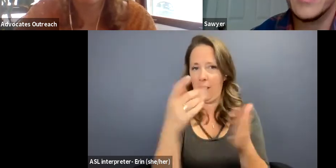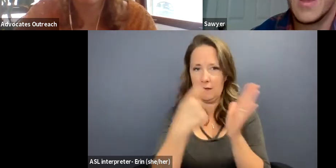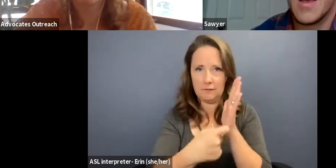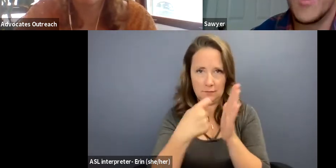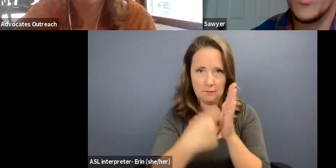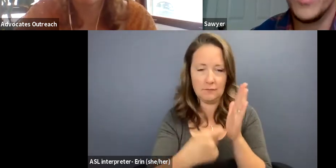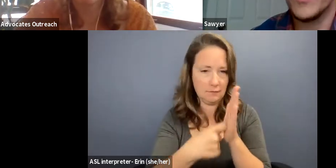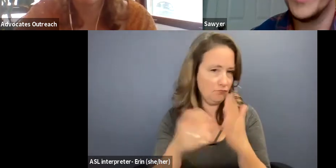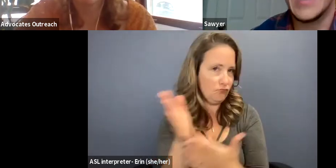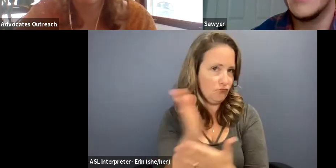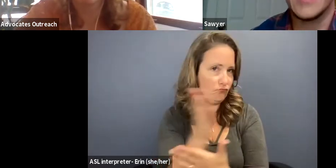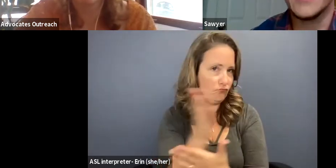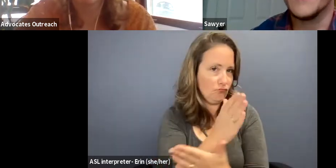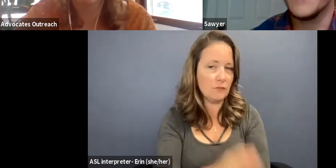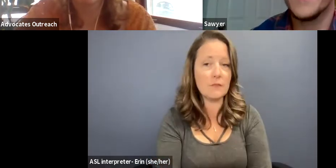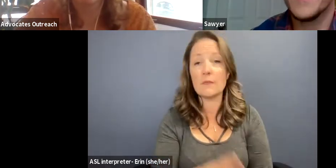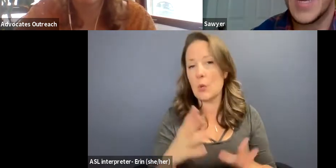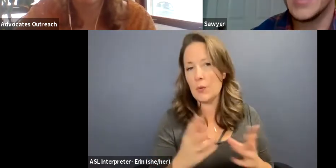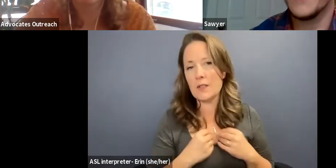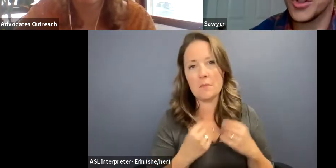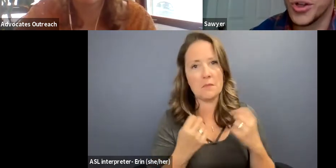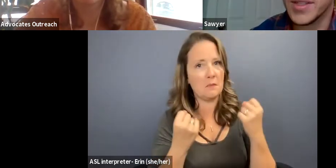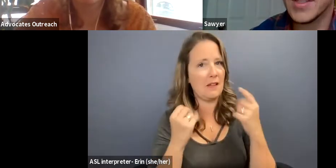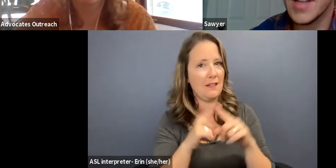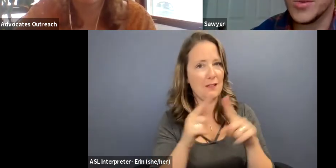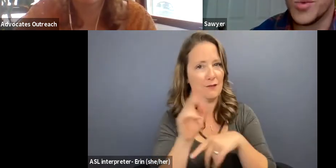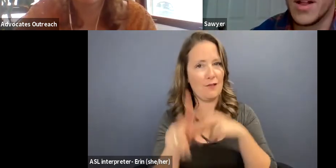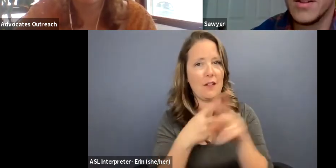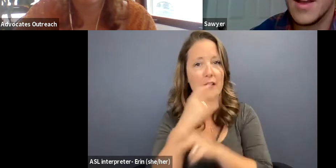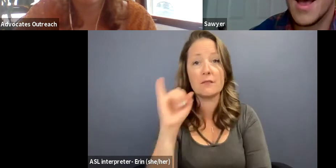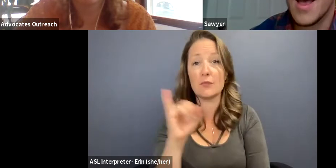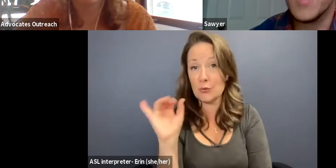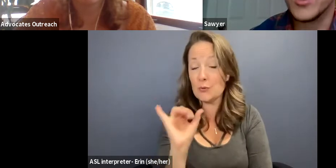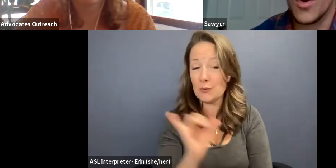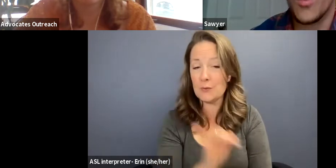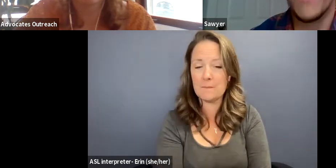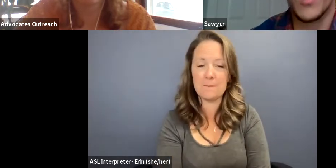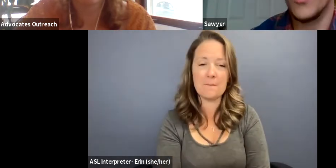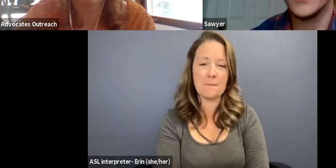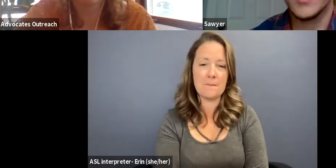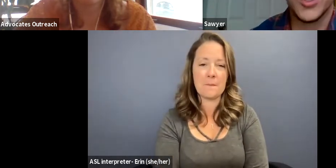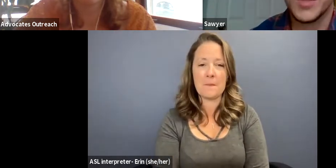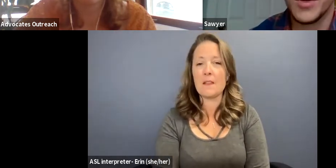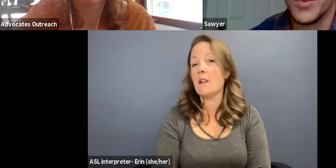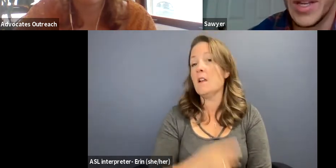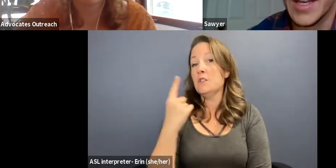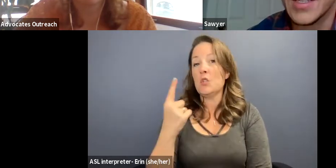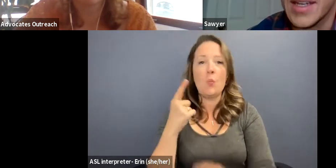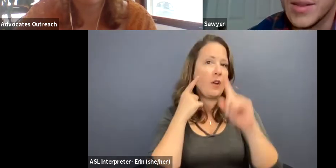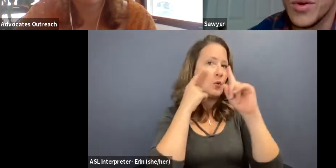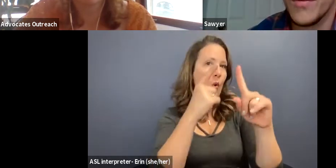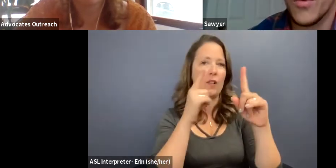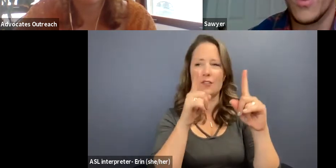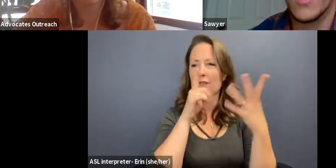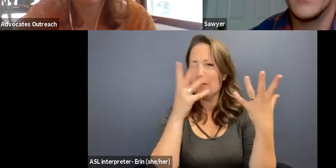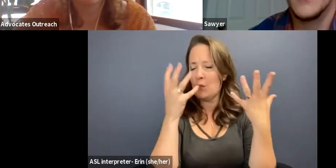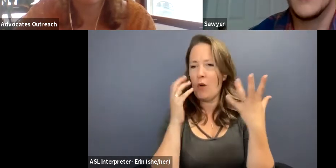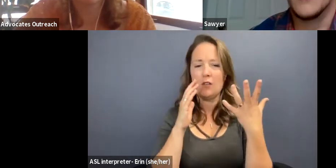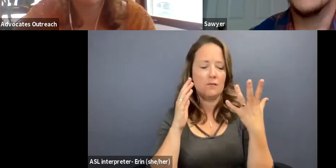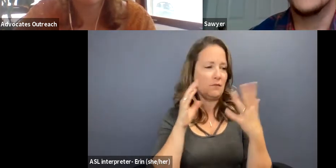So I also just want to introduce Family Tree Clinic a little bit, which is where I work. We're a sexual and reproductive health